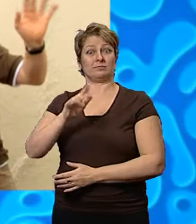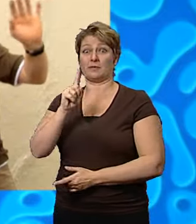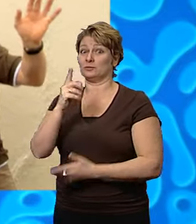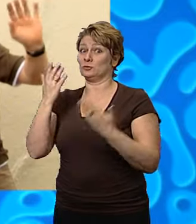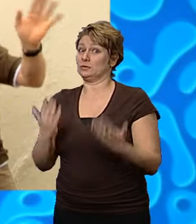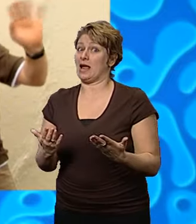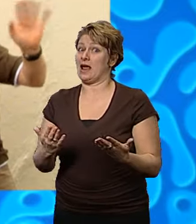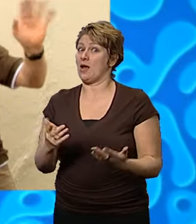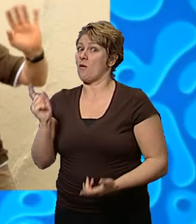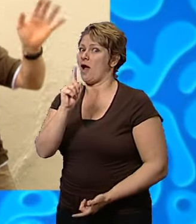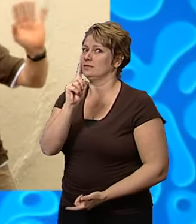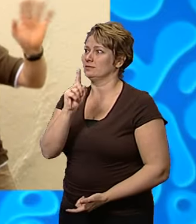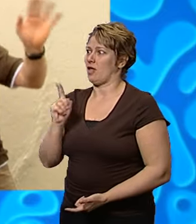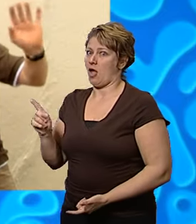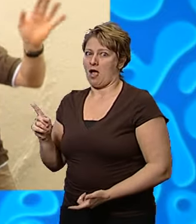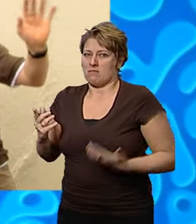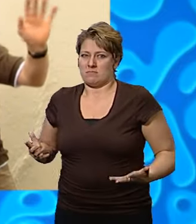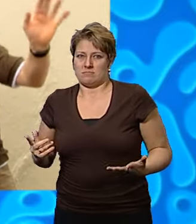for one day only, they are...